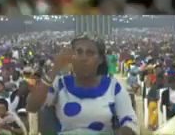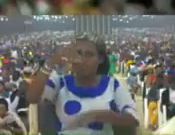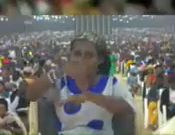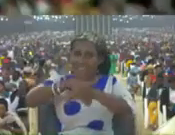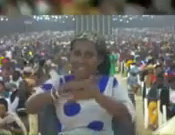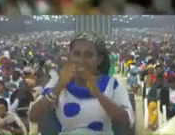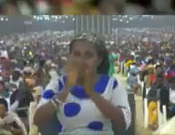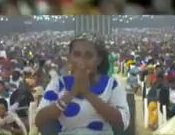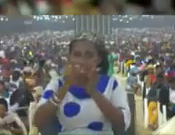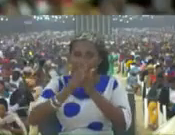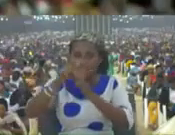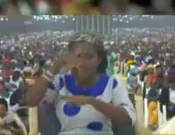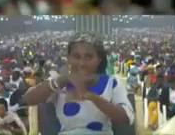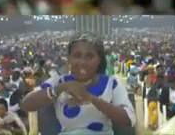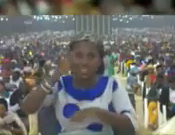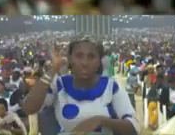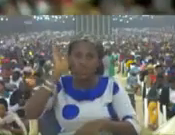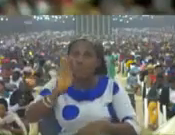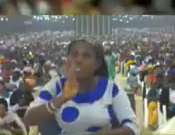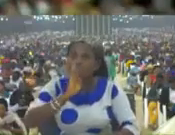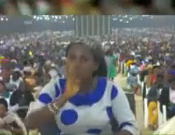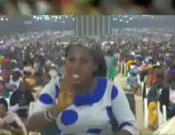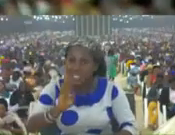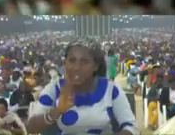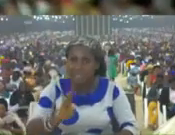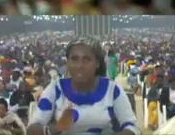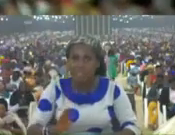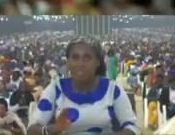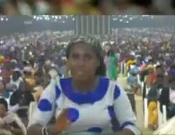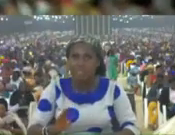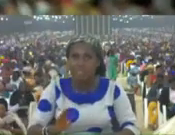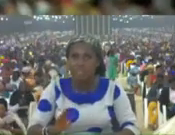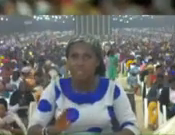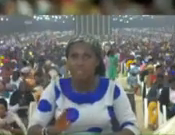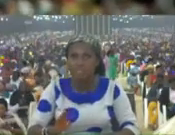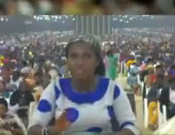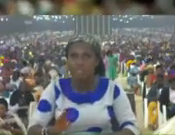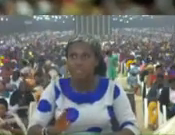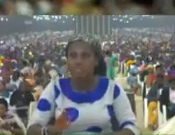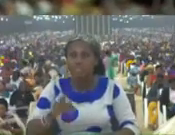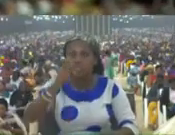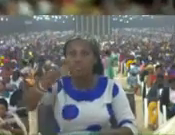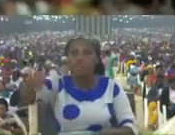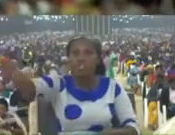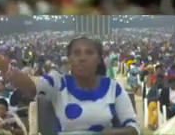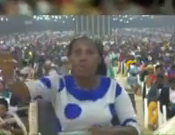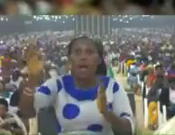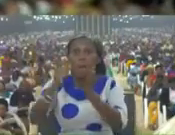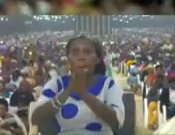is going to be prayed at the altar.